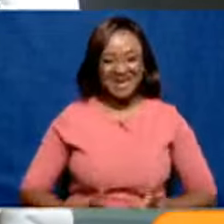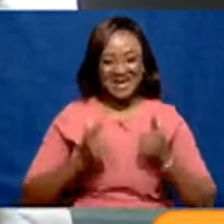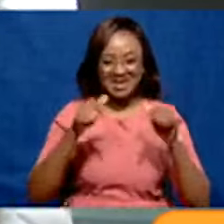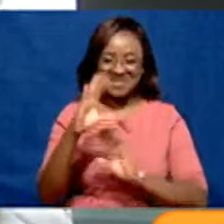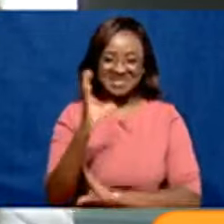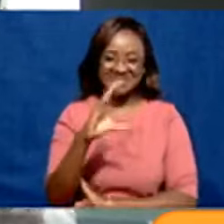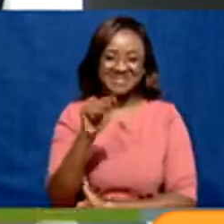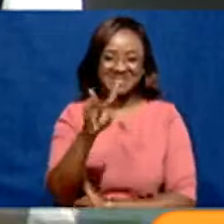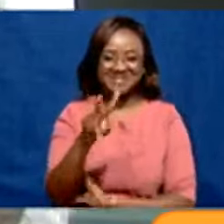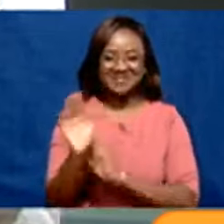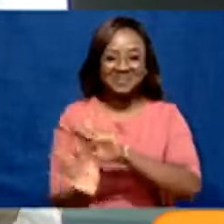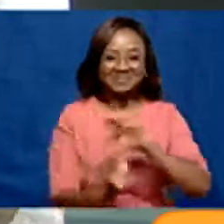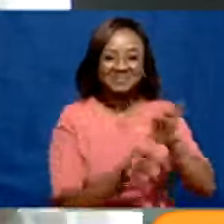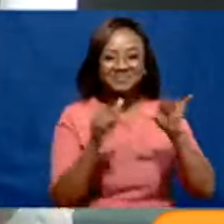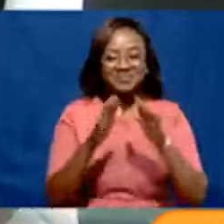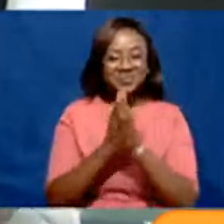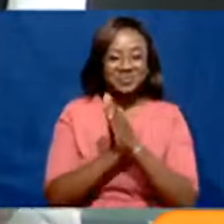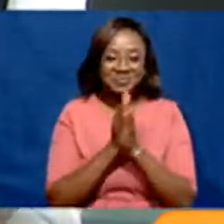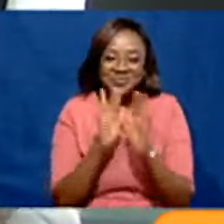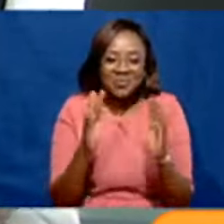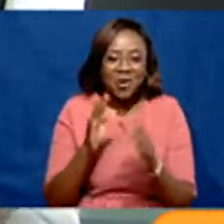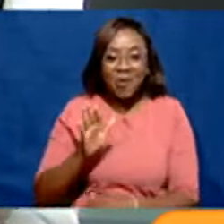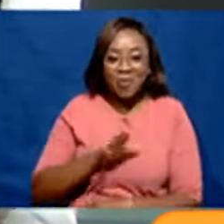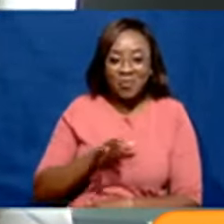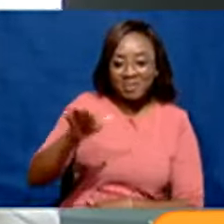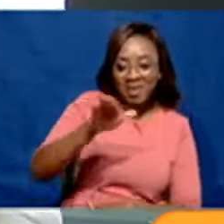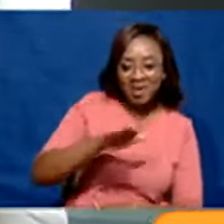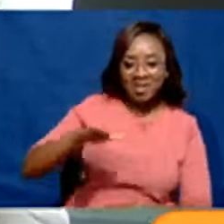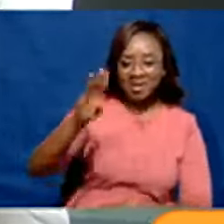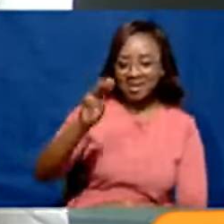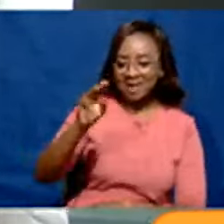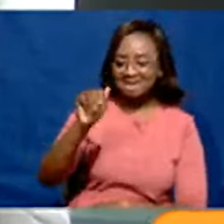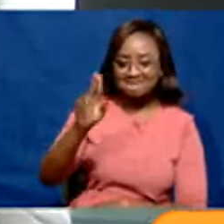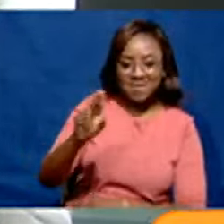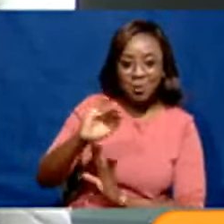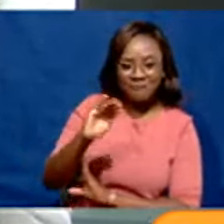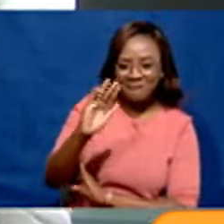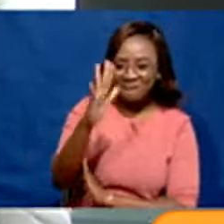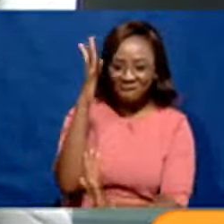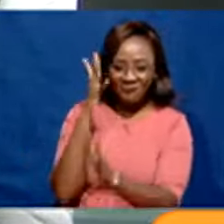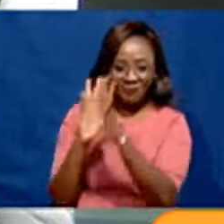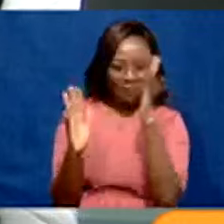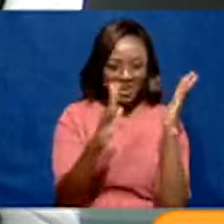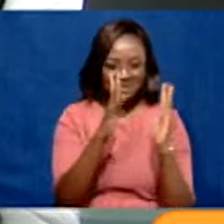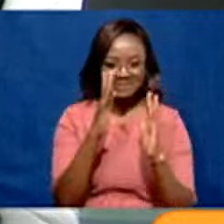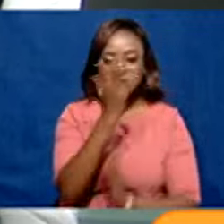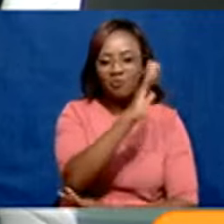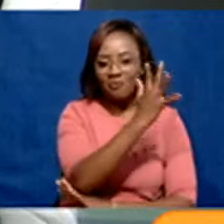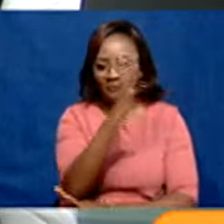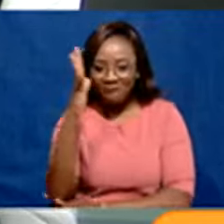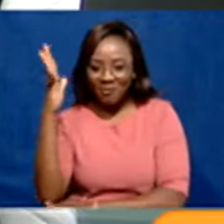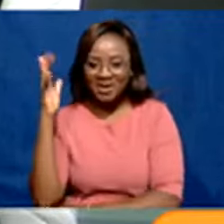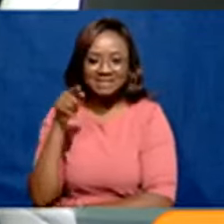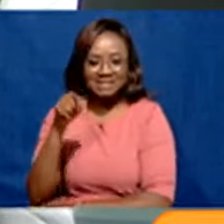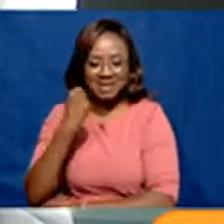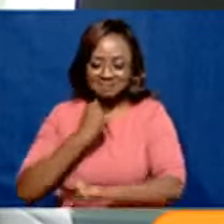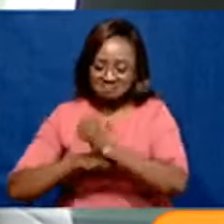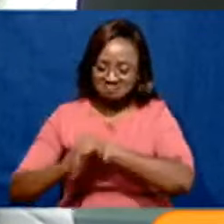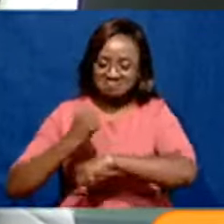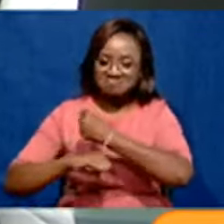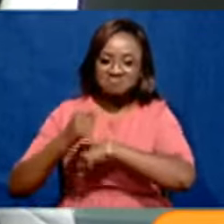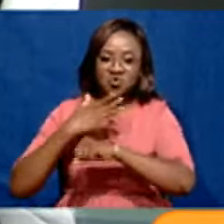To our feature of the evening, and women in the Mau Forest are taking matters into their own hands and are driving efforts to